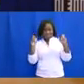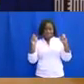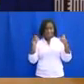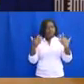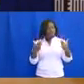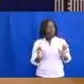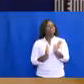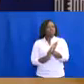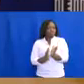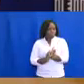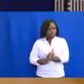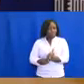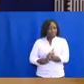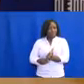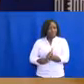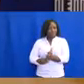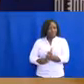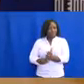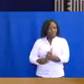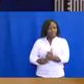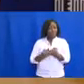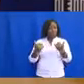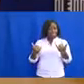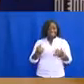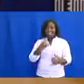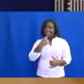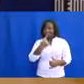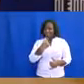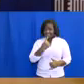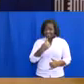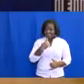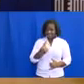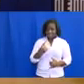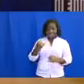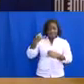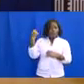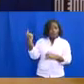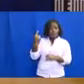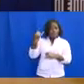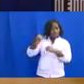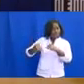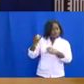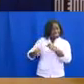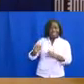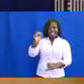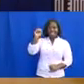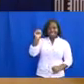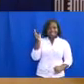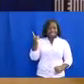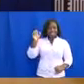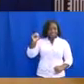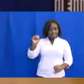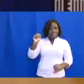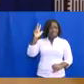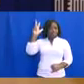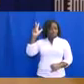examinations. As has been stated, final year senior high school SHS III